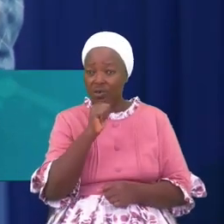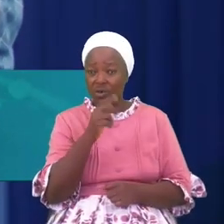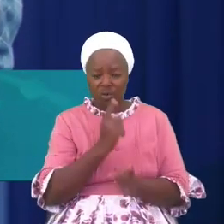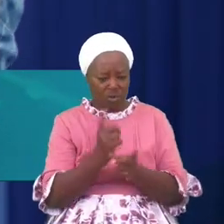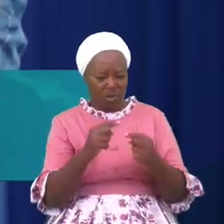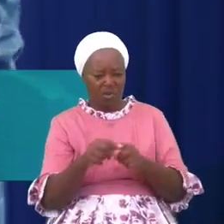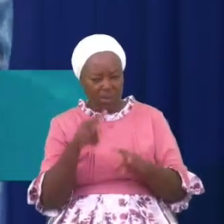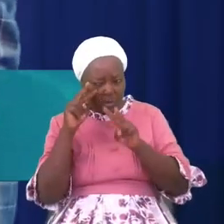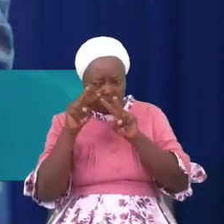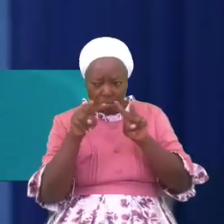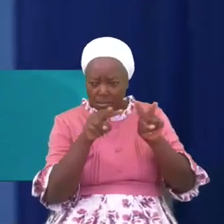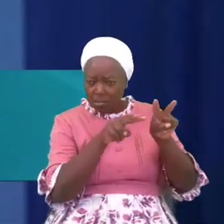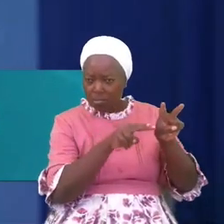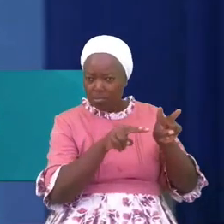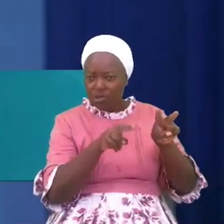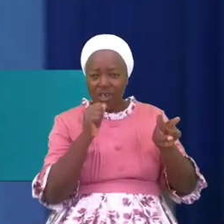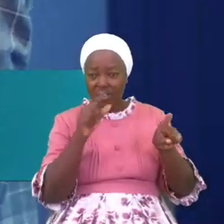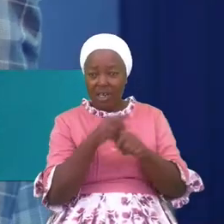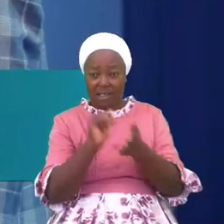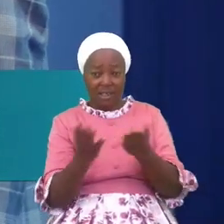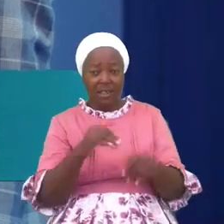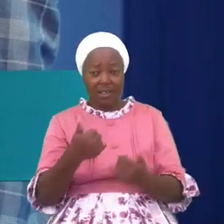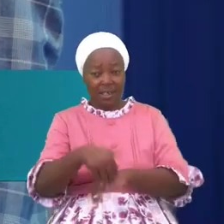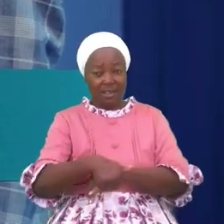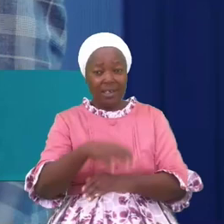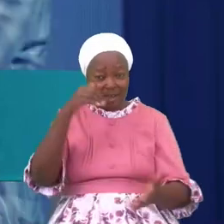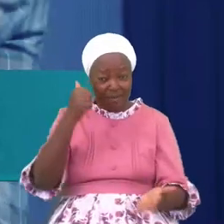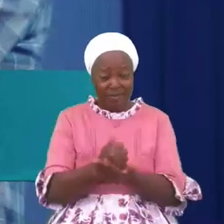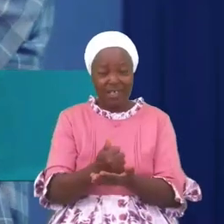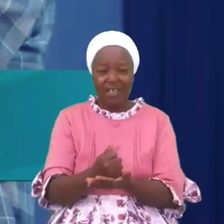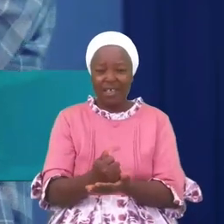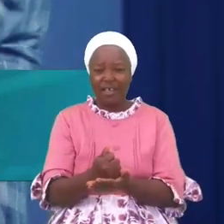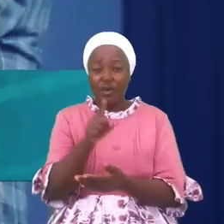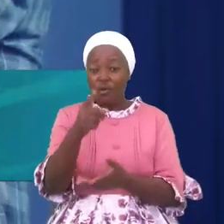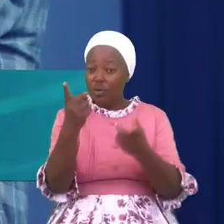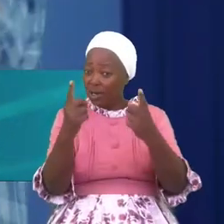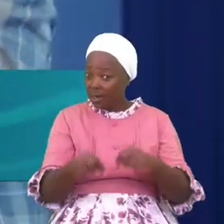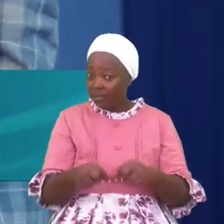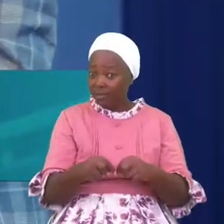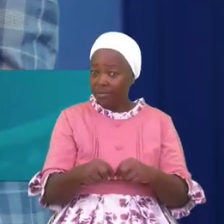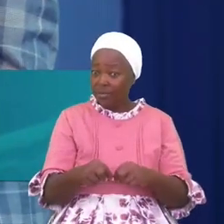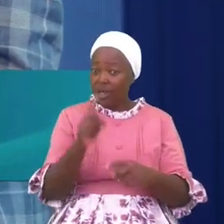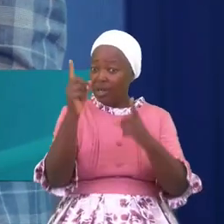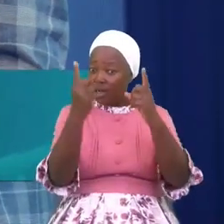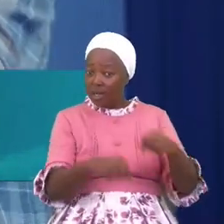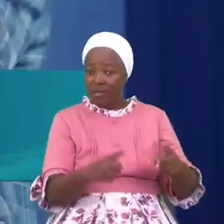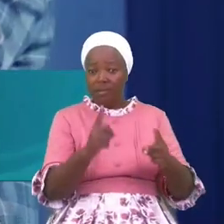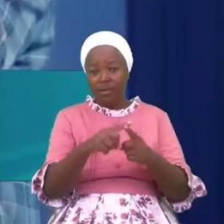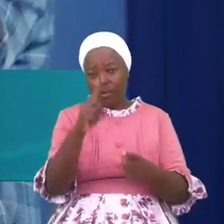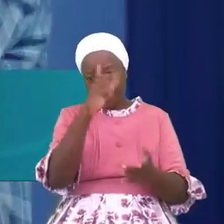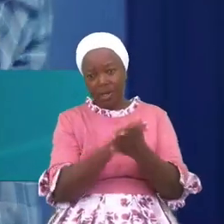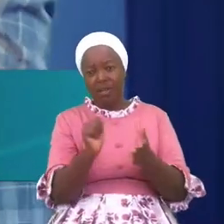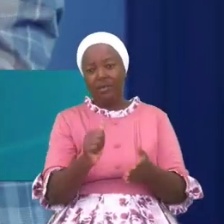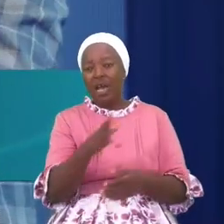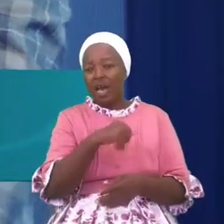Amen. You came to believe, and you came to receive. Believing